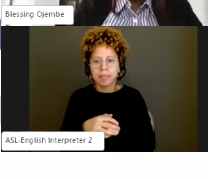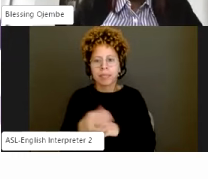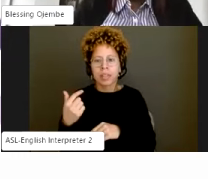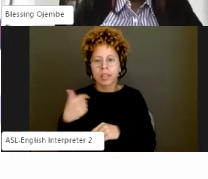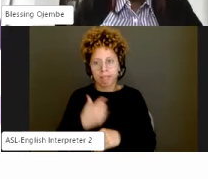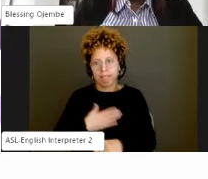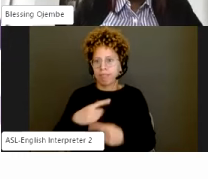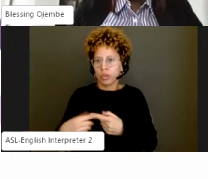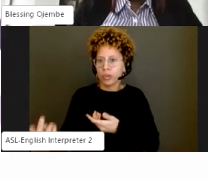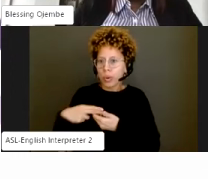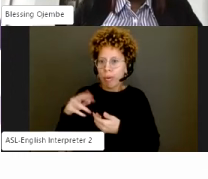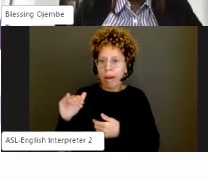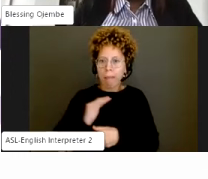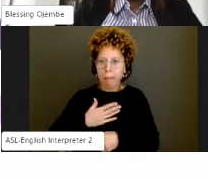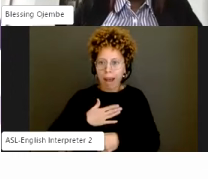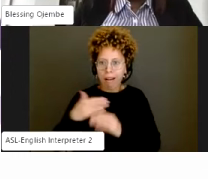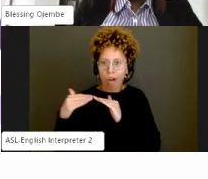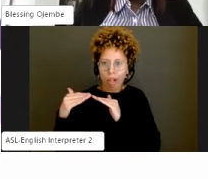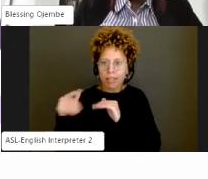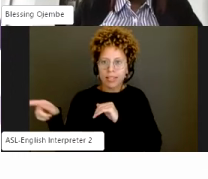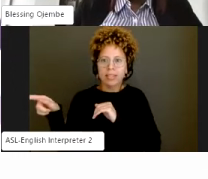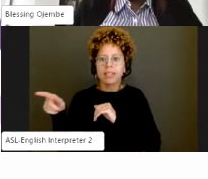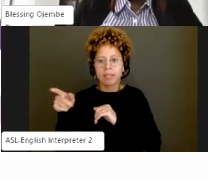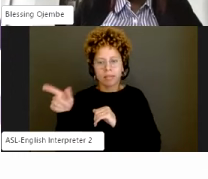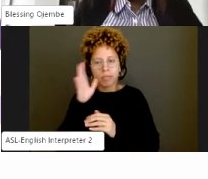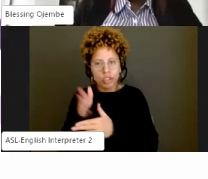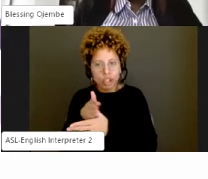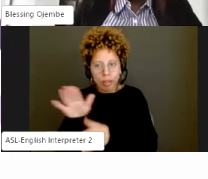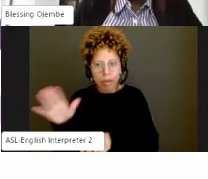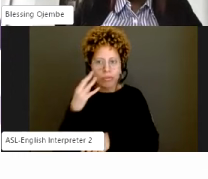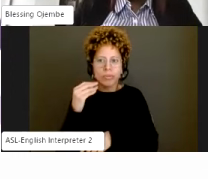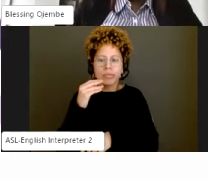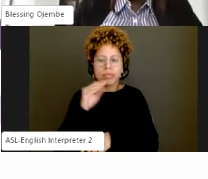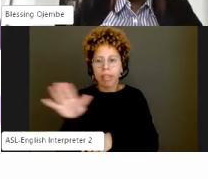are going to share their experiences and their research into this area.